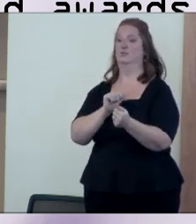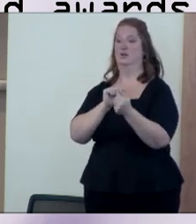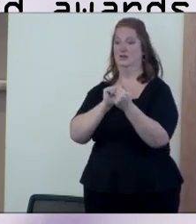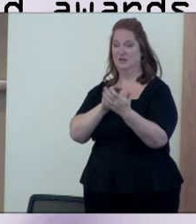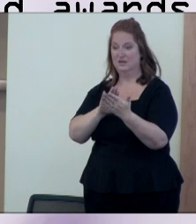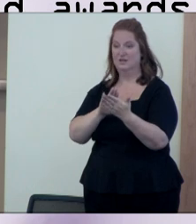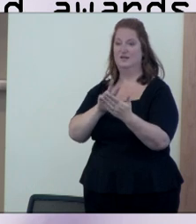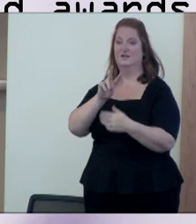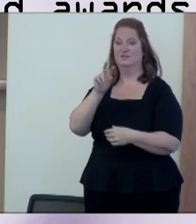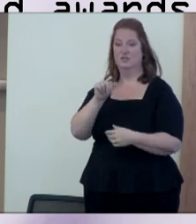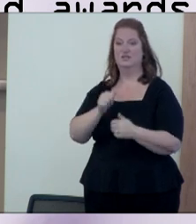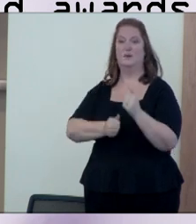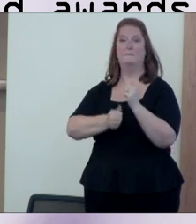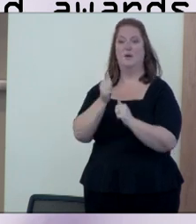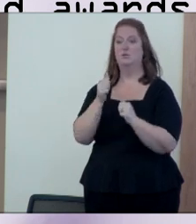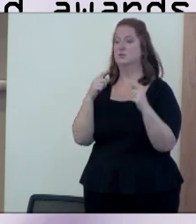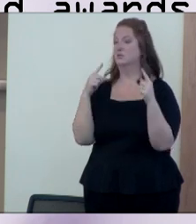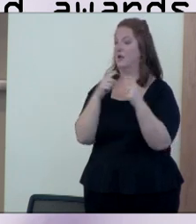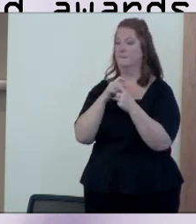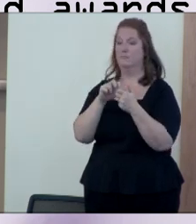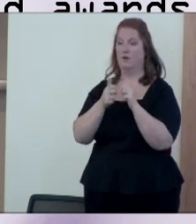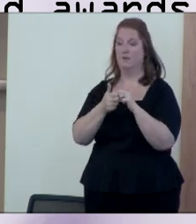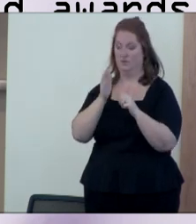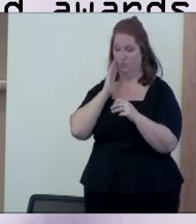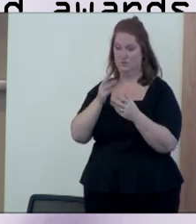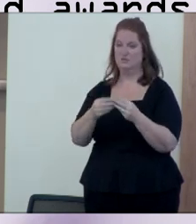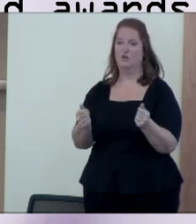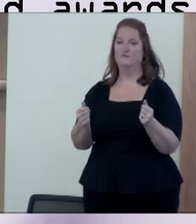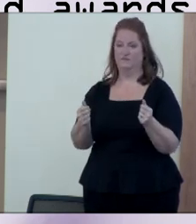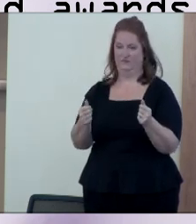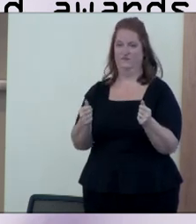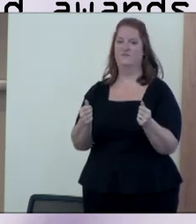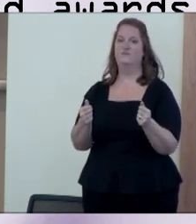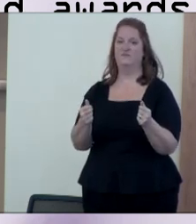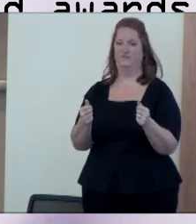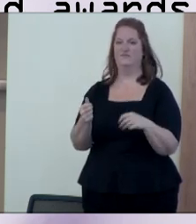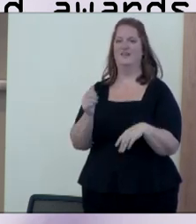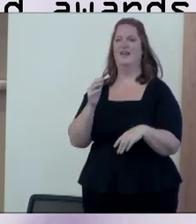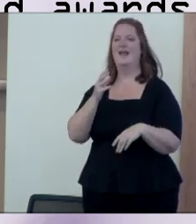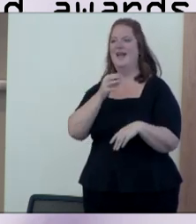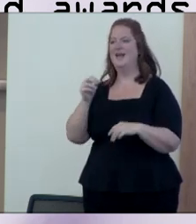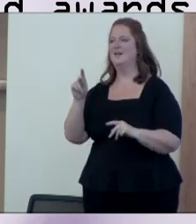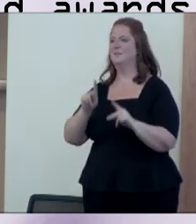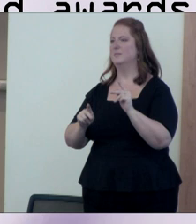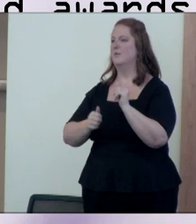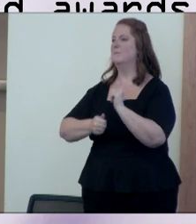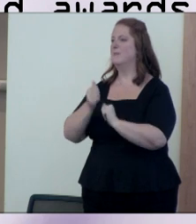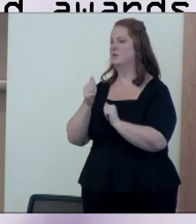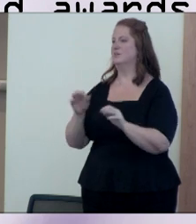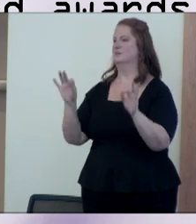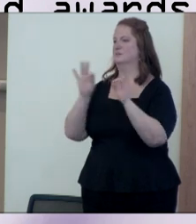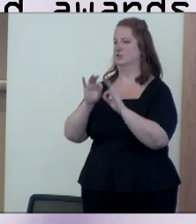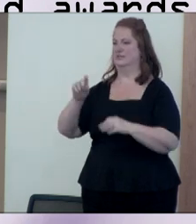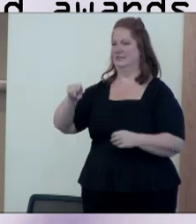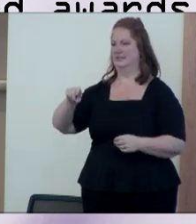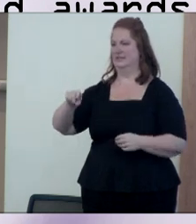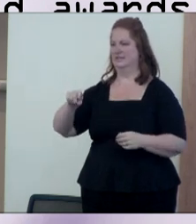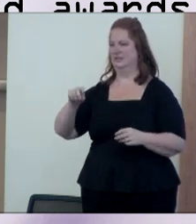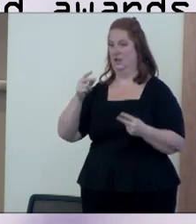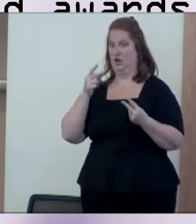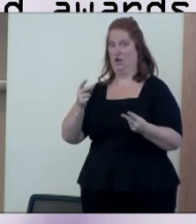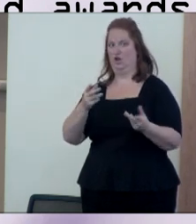Virginia's most vexing problems and our people's most urgent needs. Look